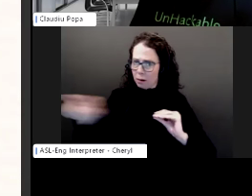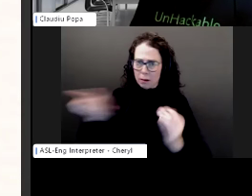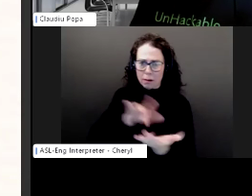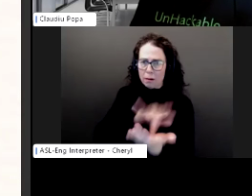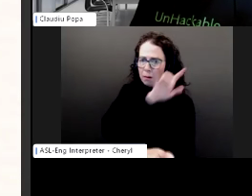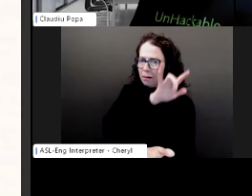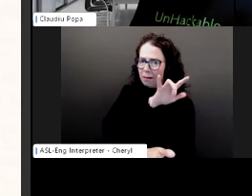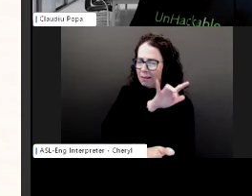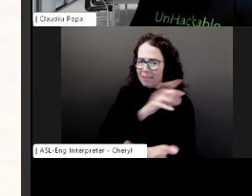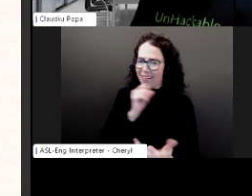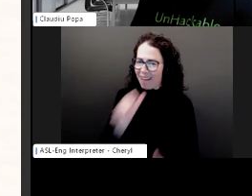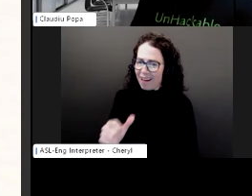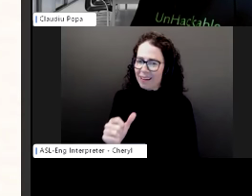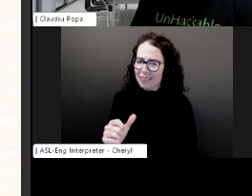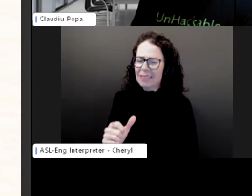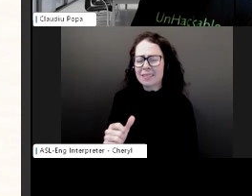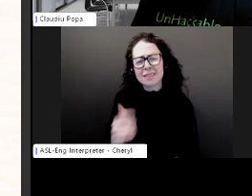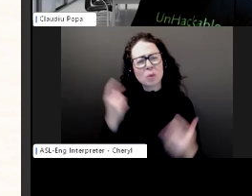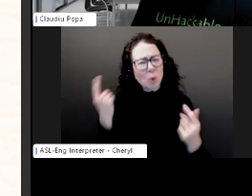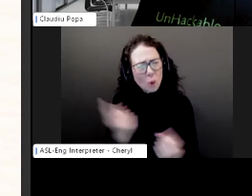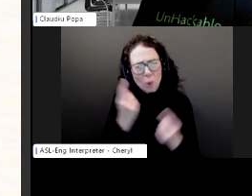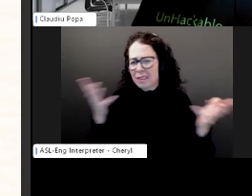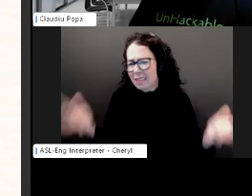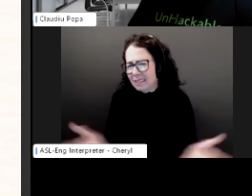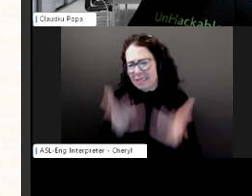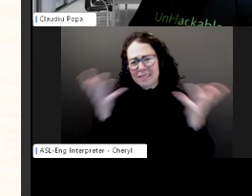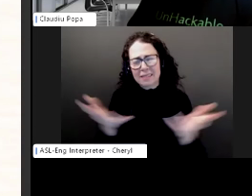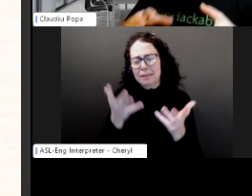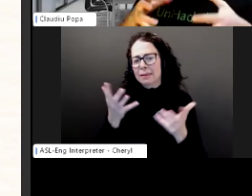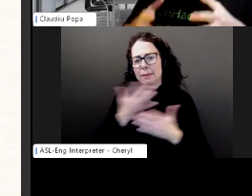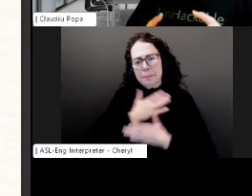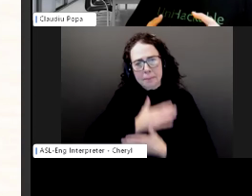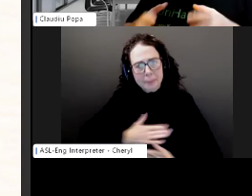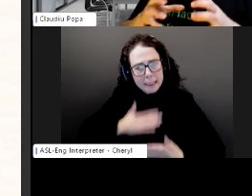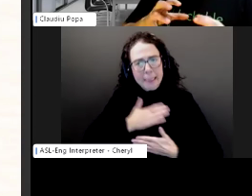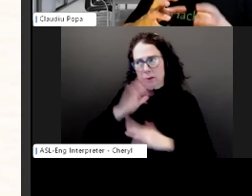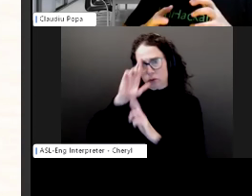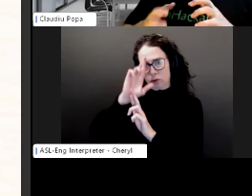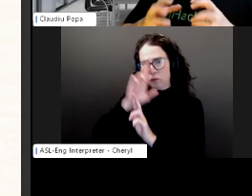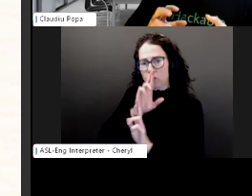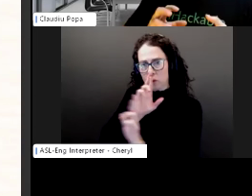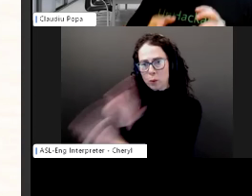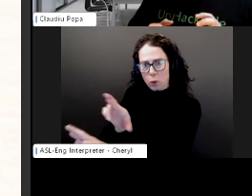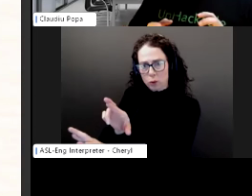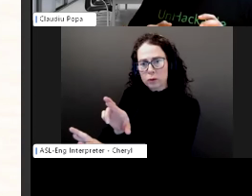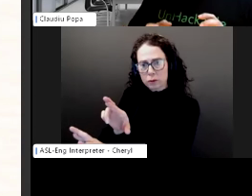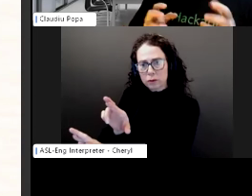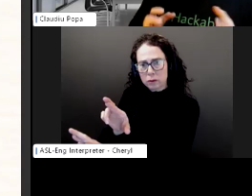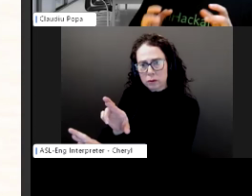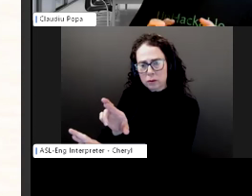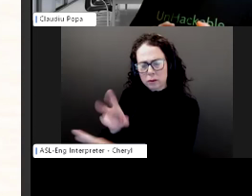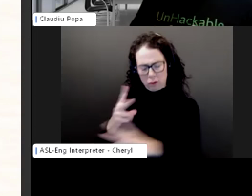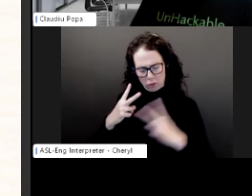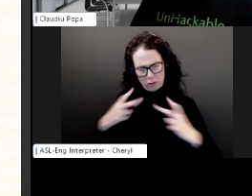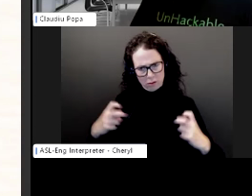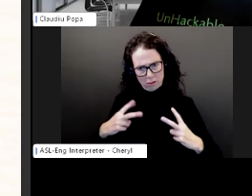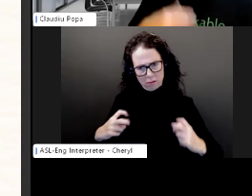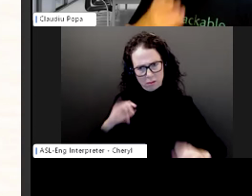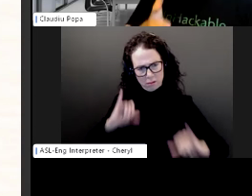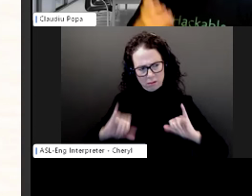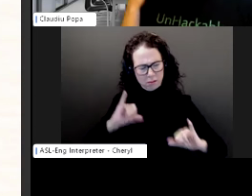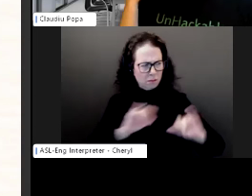always recommend reporting. We always recommend understanding the types of emotions that can be